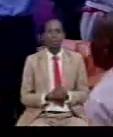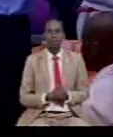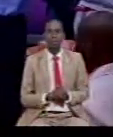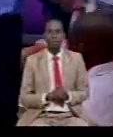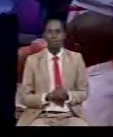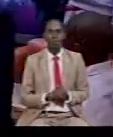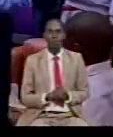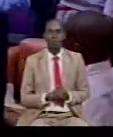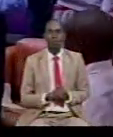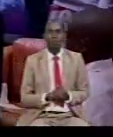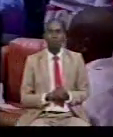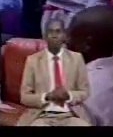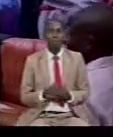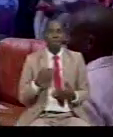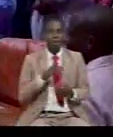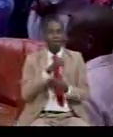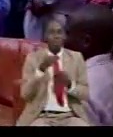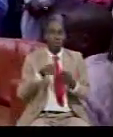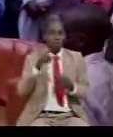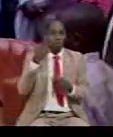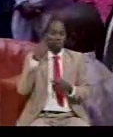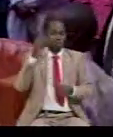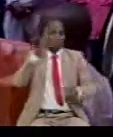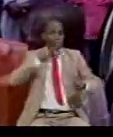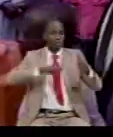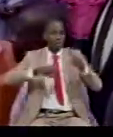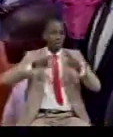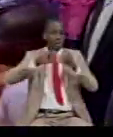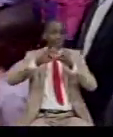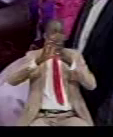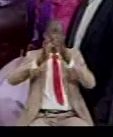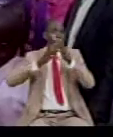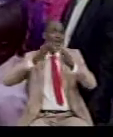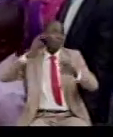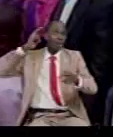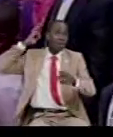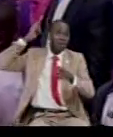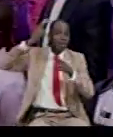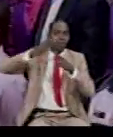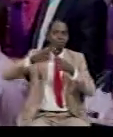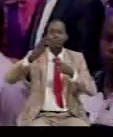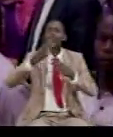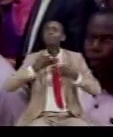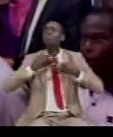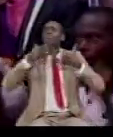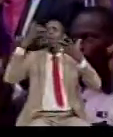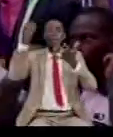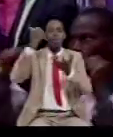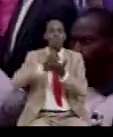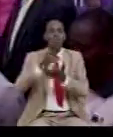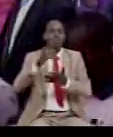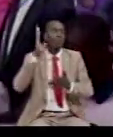amen. And when you hear the final amen, you will testify.